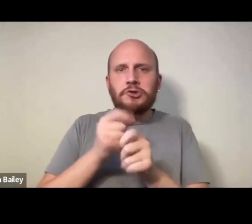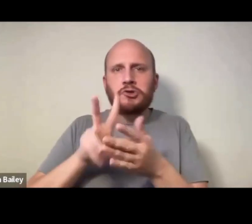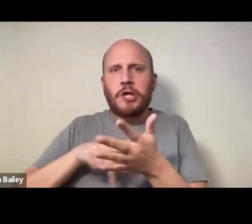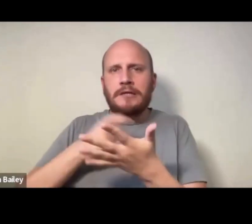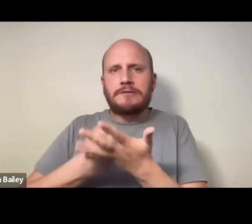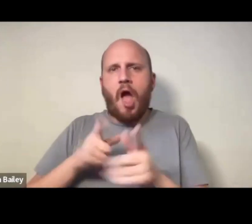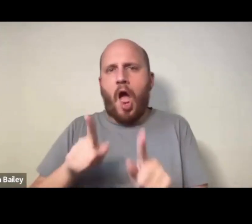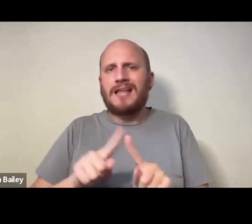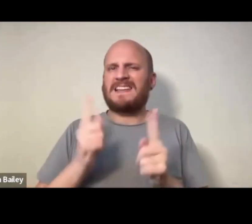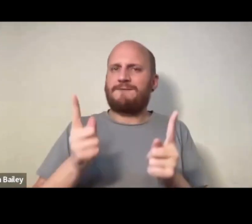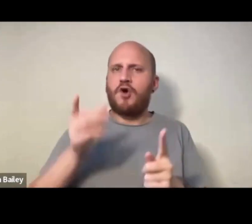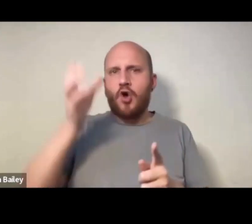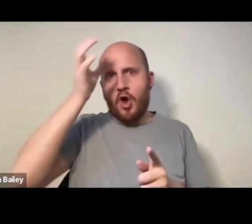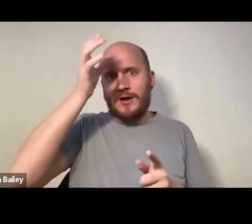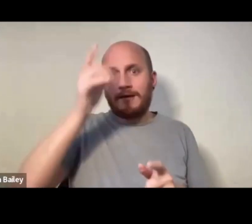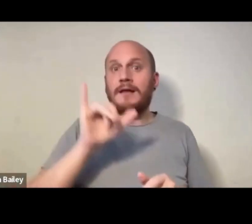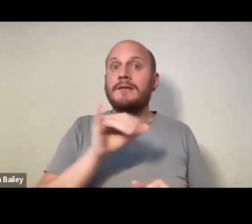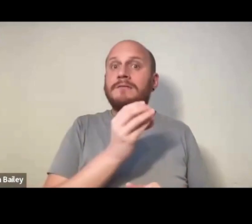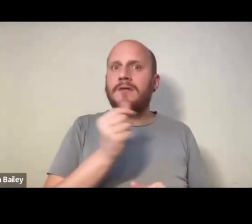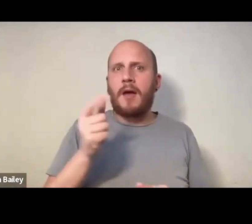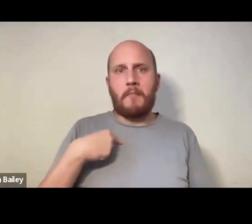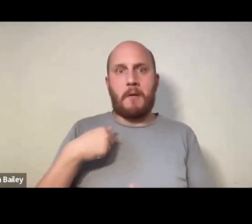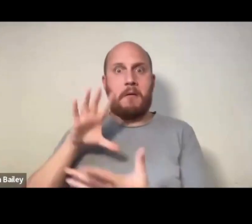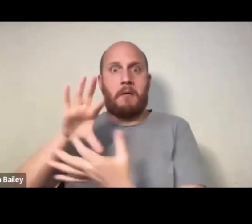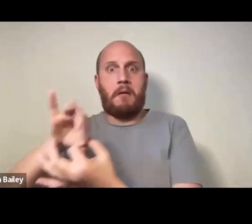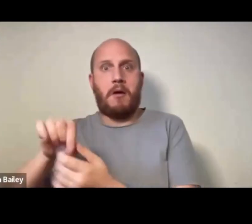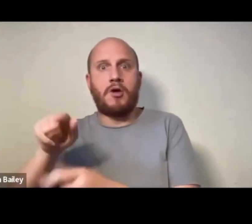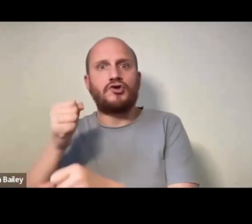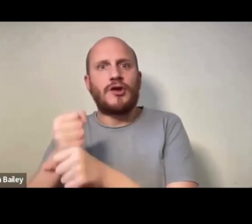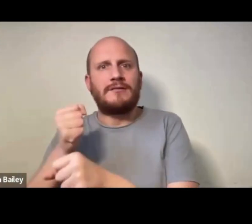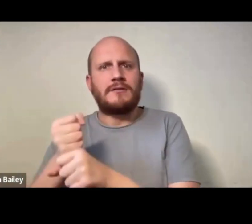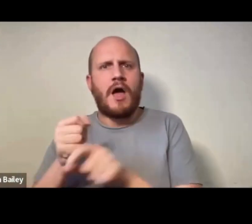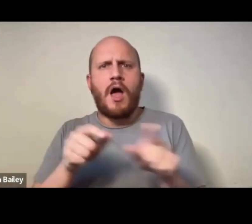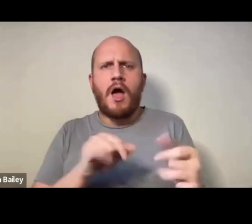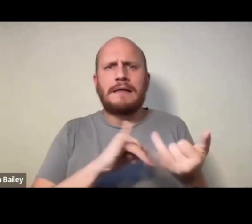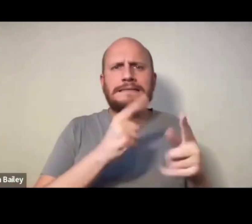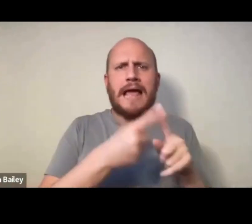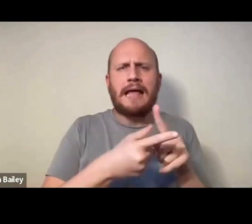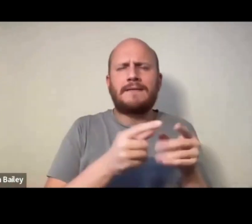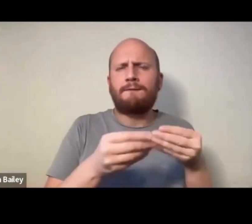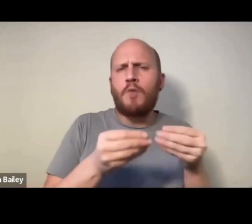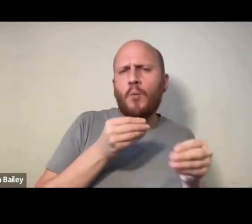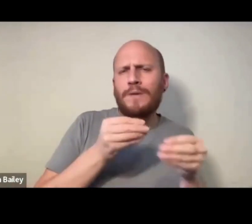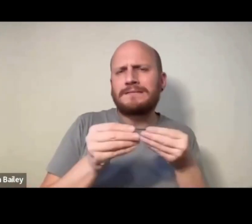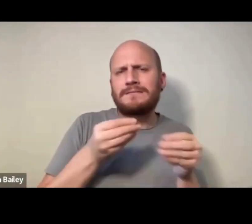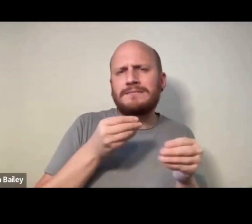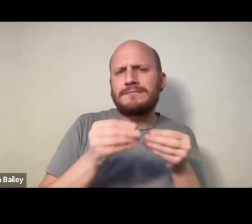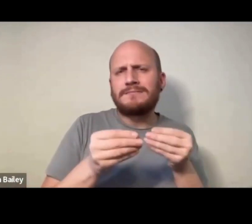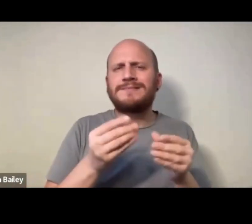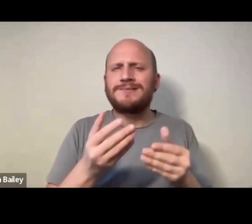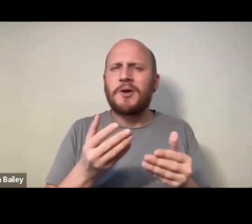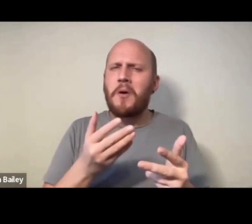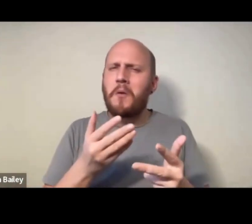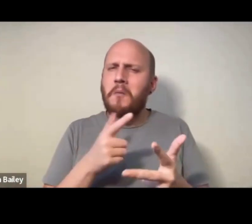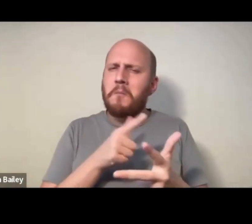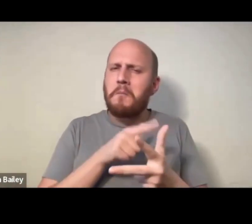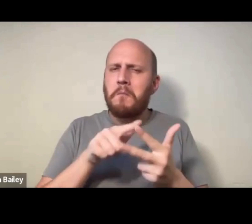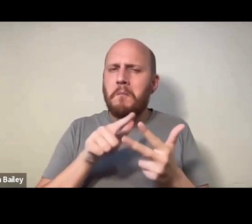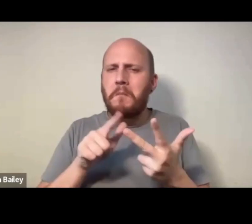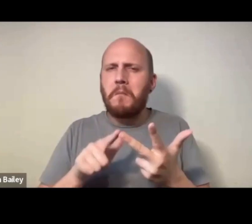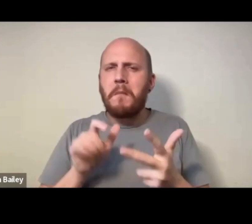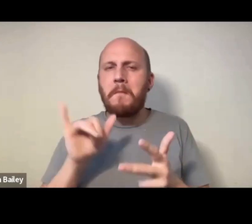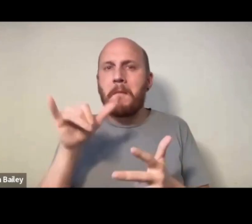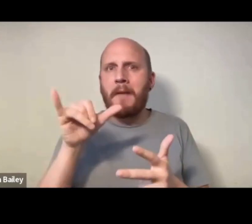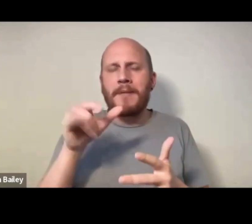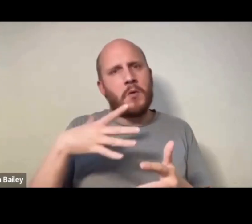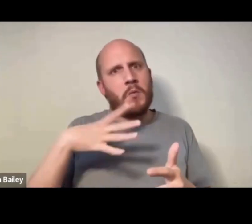concepts, and people can identify with gender, and sex is maybe a bit more fluid now. So those three questions, maybe it's just